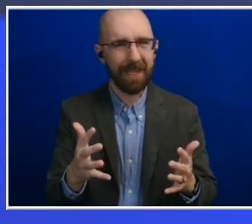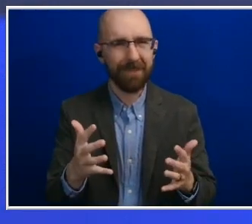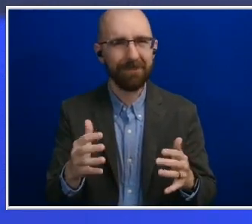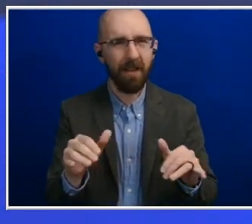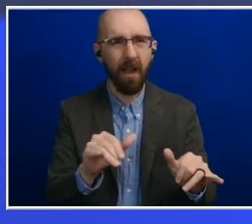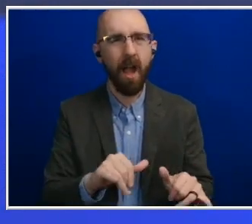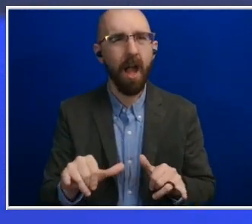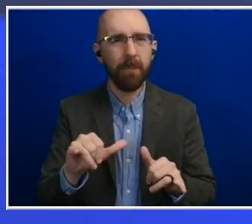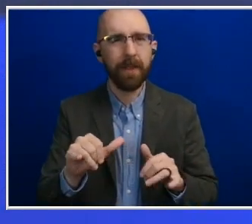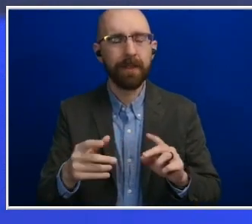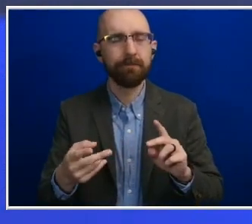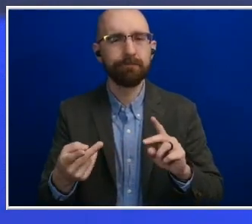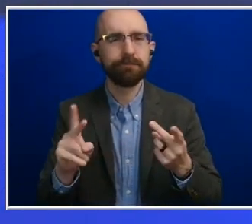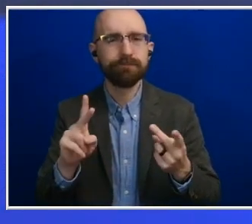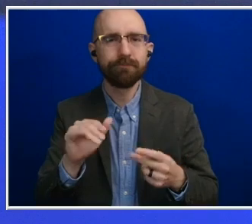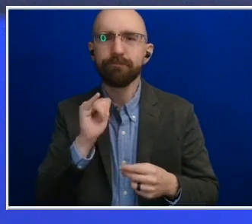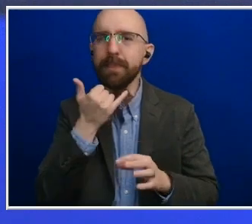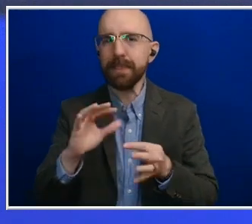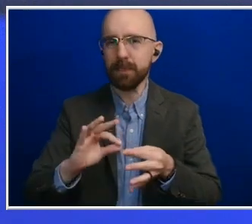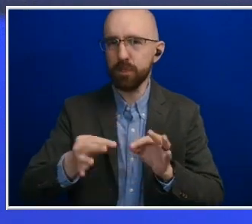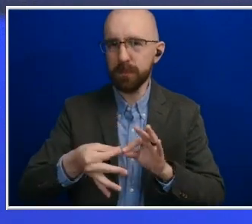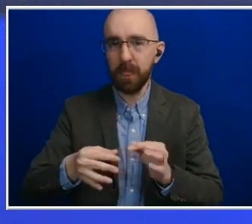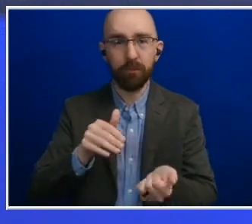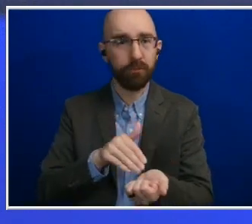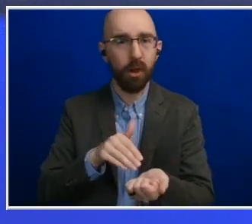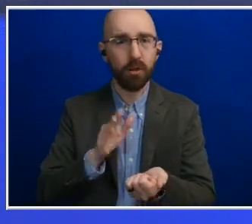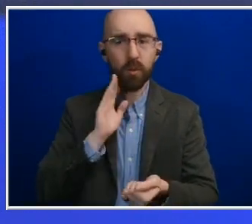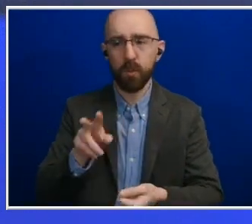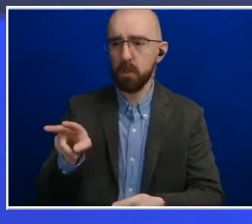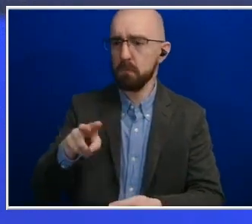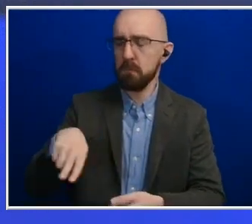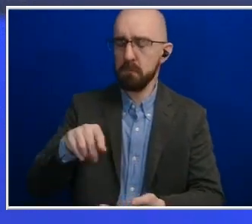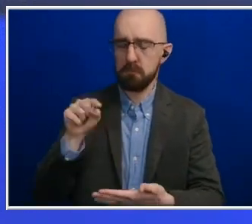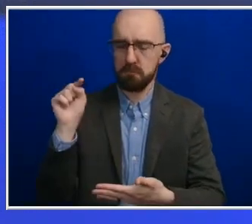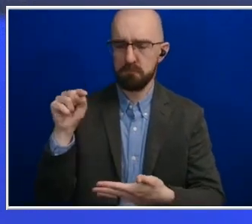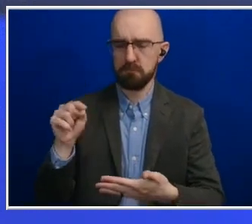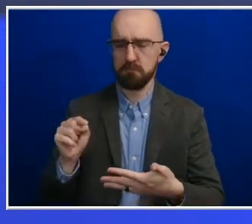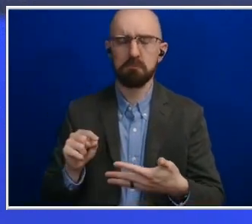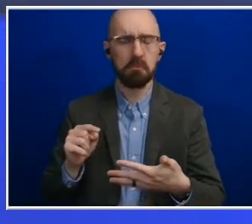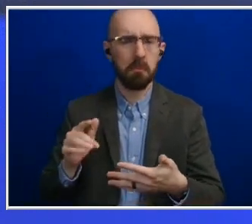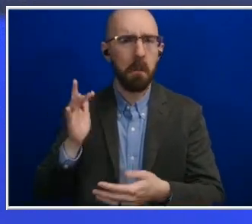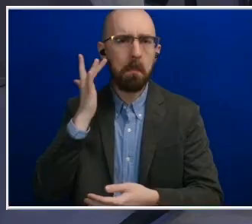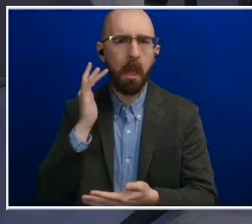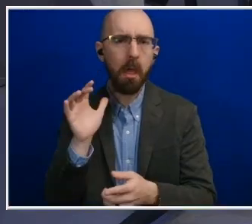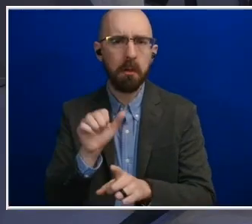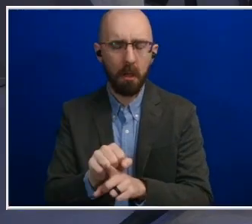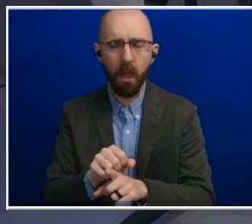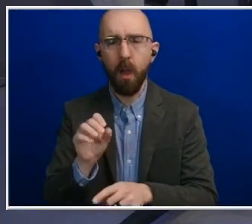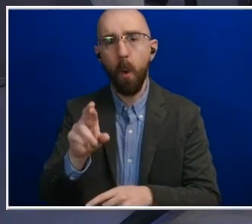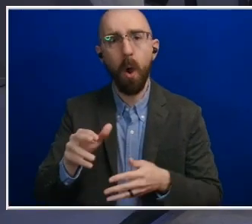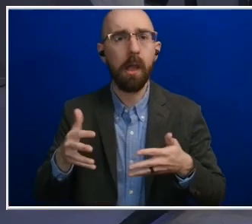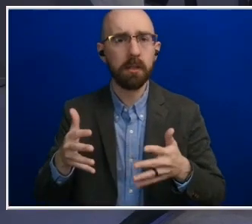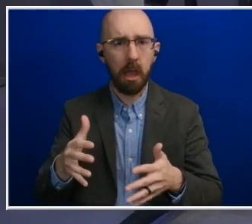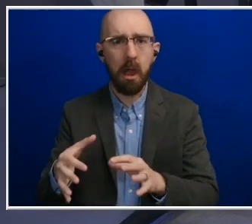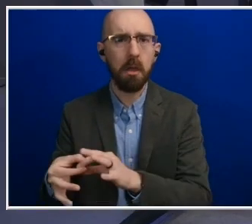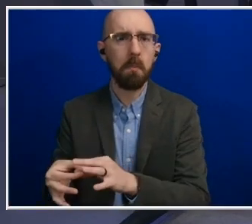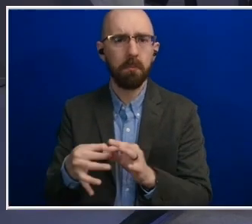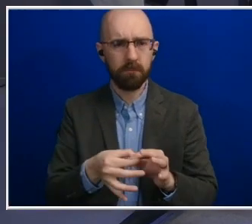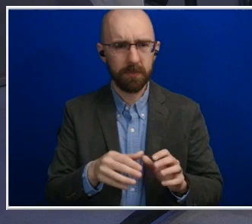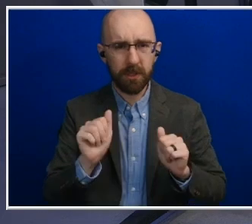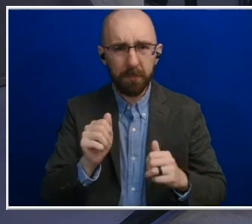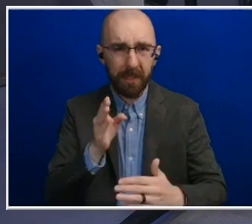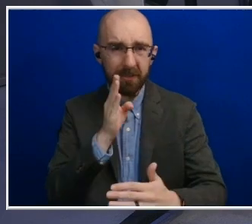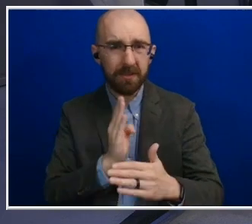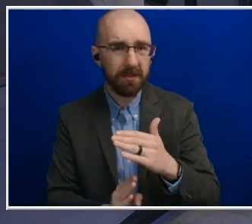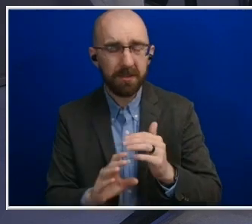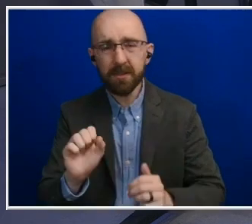misinterpretation that a physician might say, well, these are probably panic attacks or anxiety. Could they have been so subtle? Is that maybe why